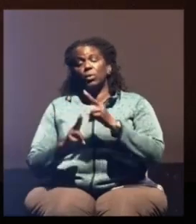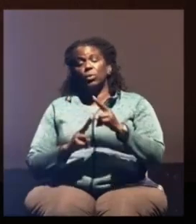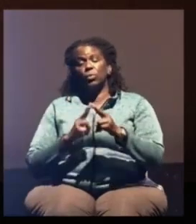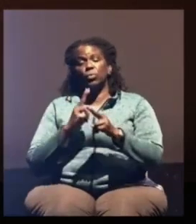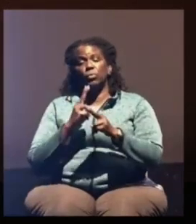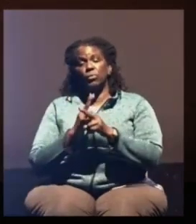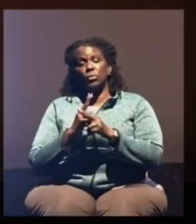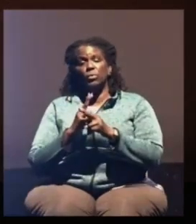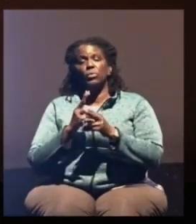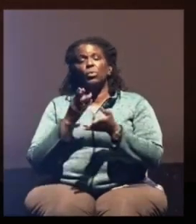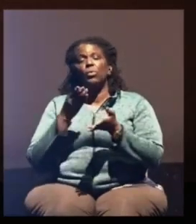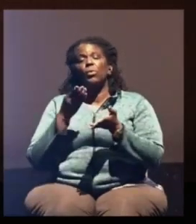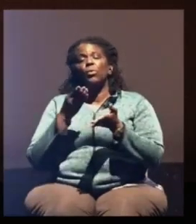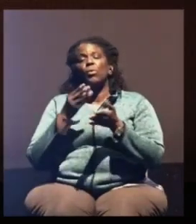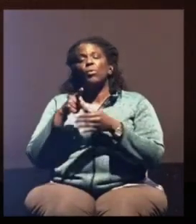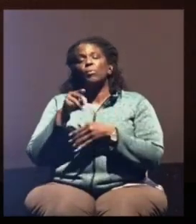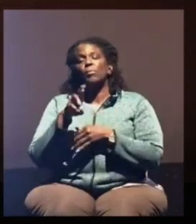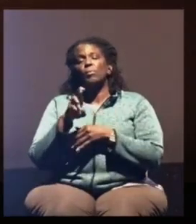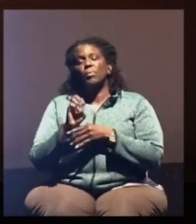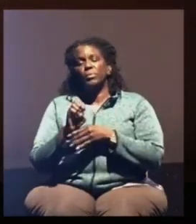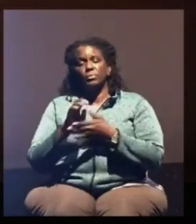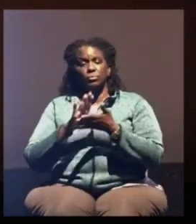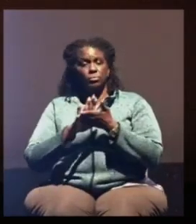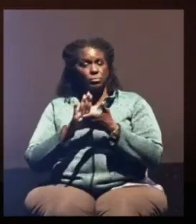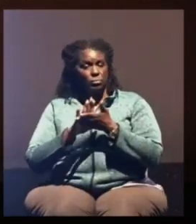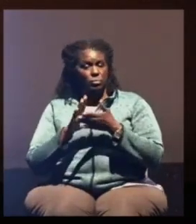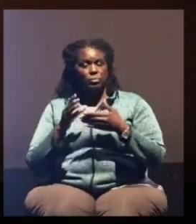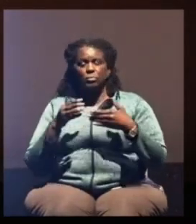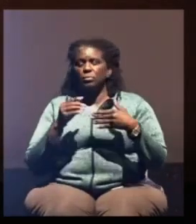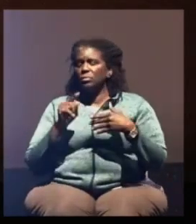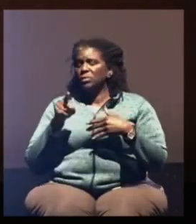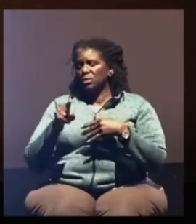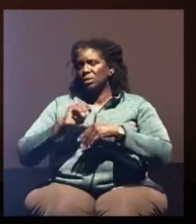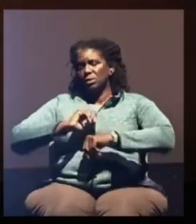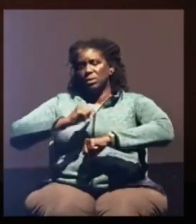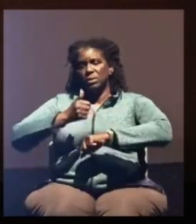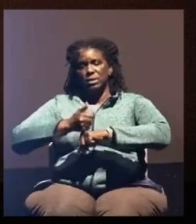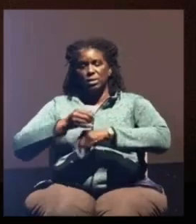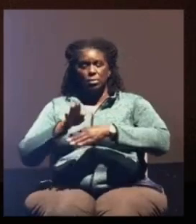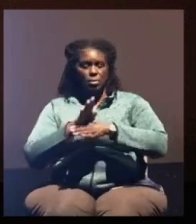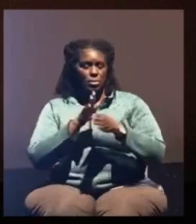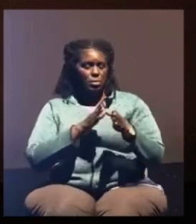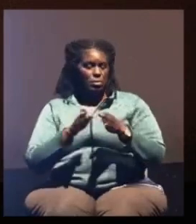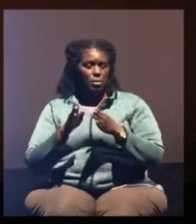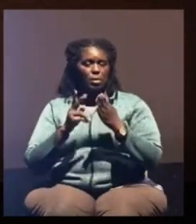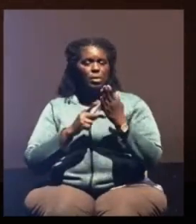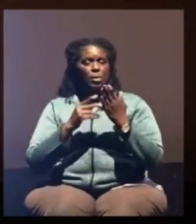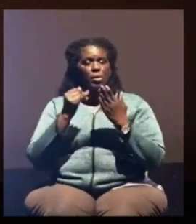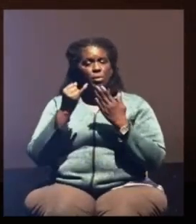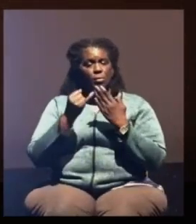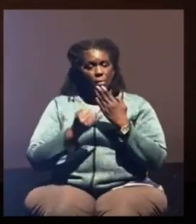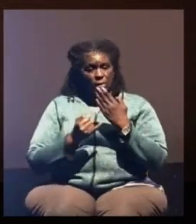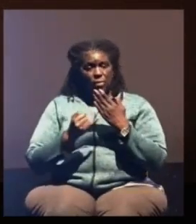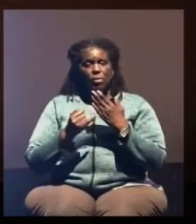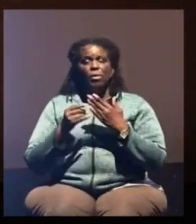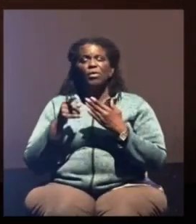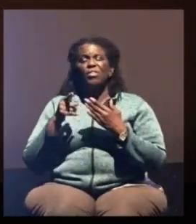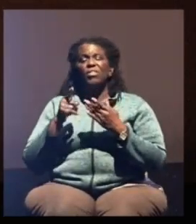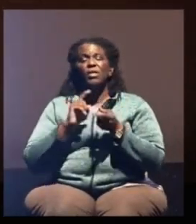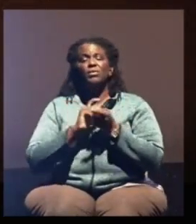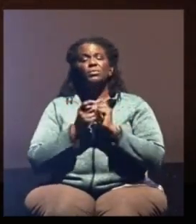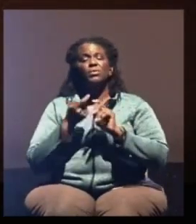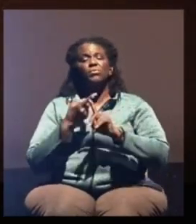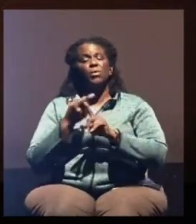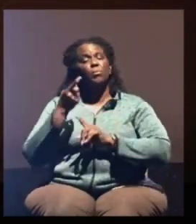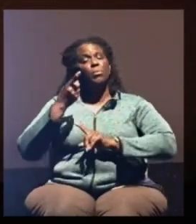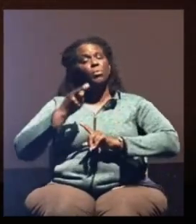LAUP. She co-led a strategic and business planning process to take them from a granting organization to an early education